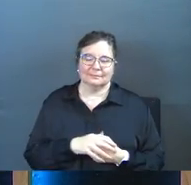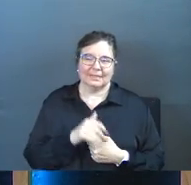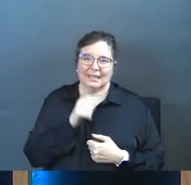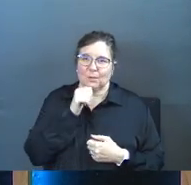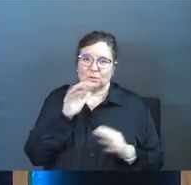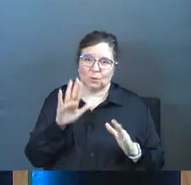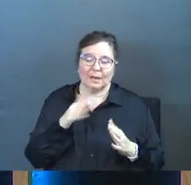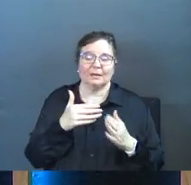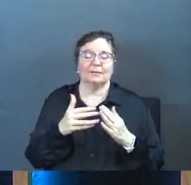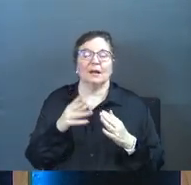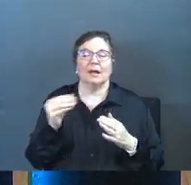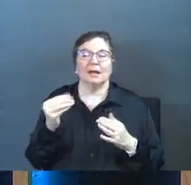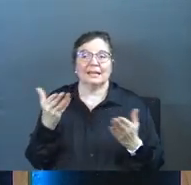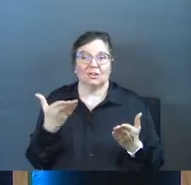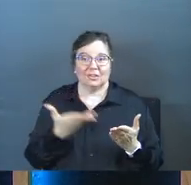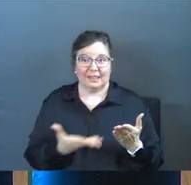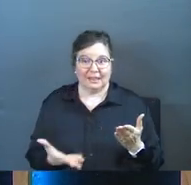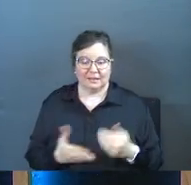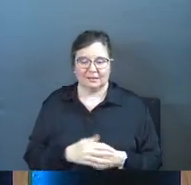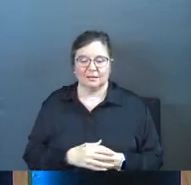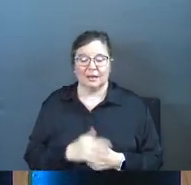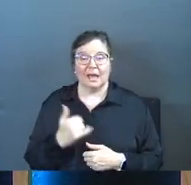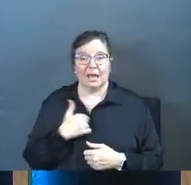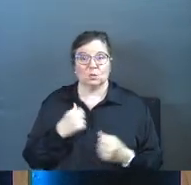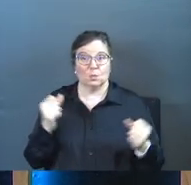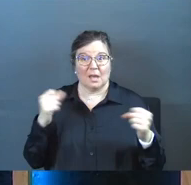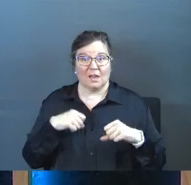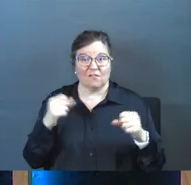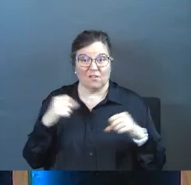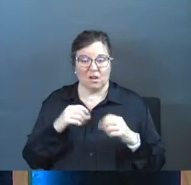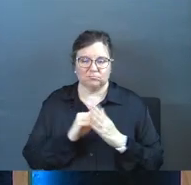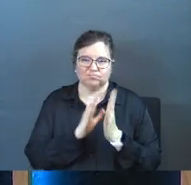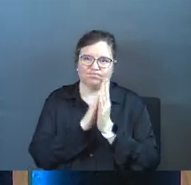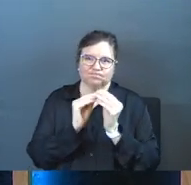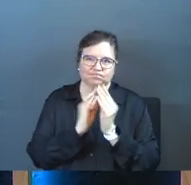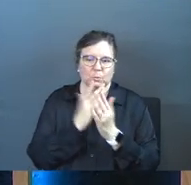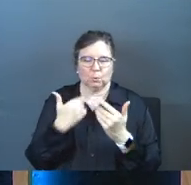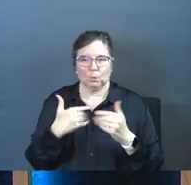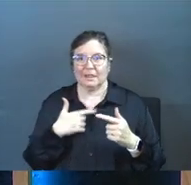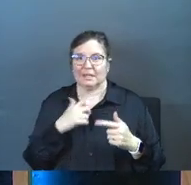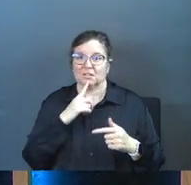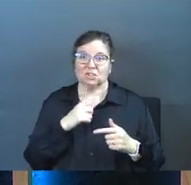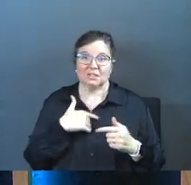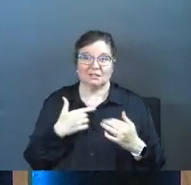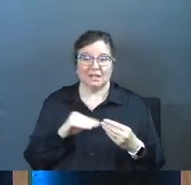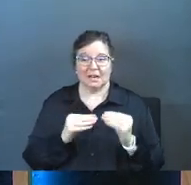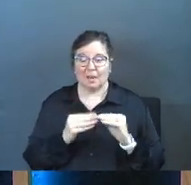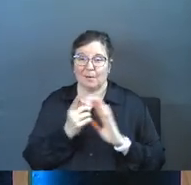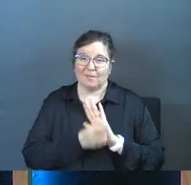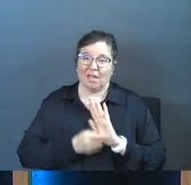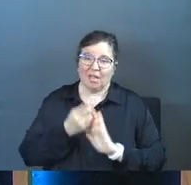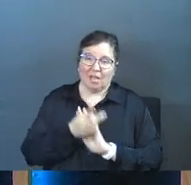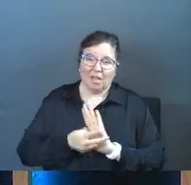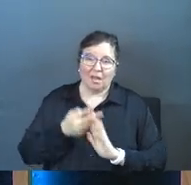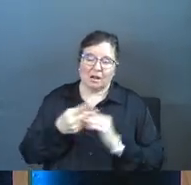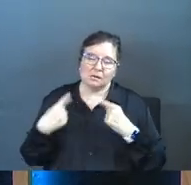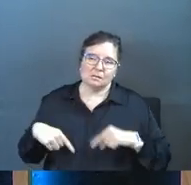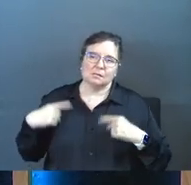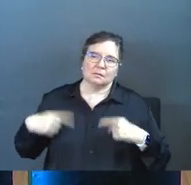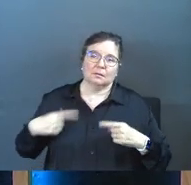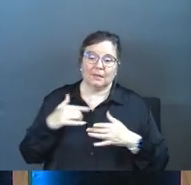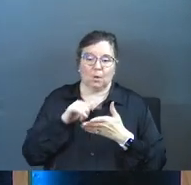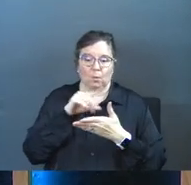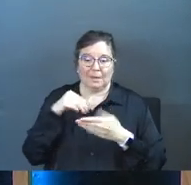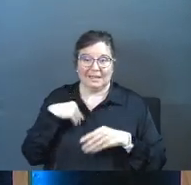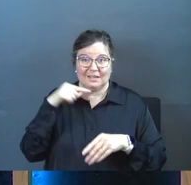It wasn't so great. And here's the thing. As we fought over this, and oh my goodness, just the sheer number of hours of discussion